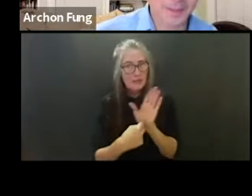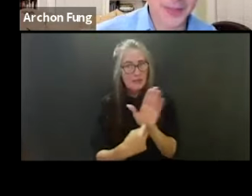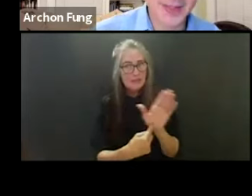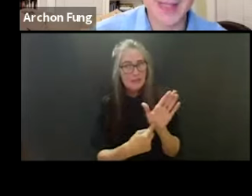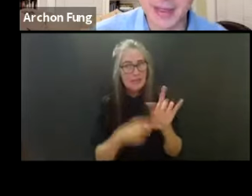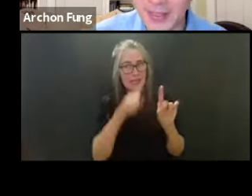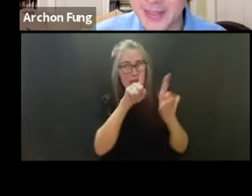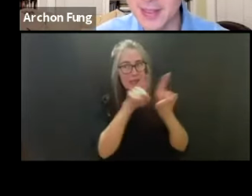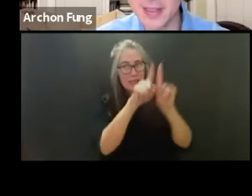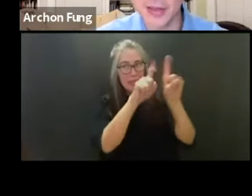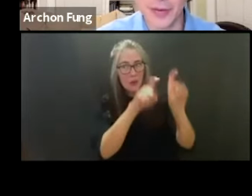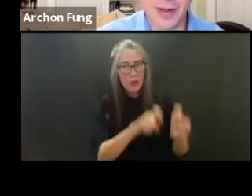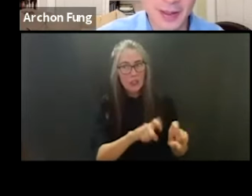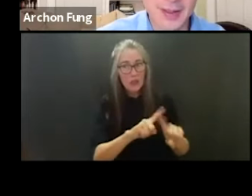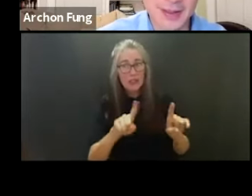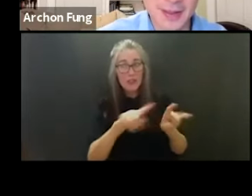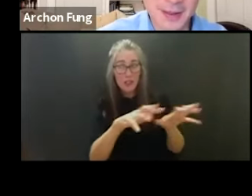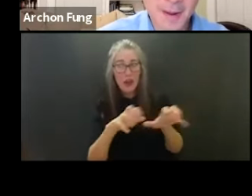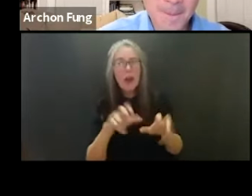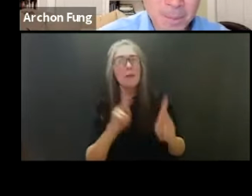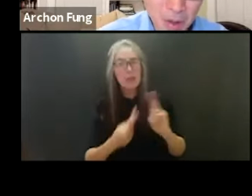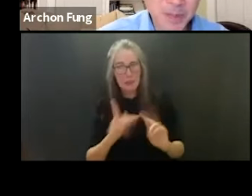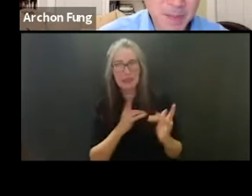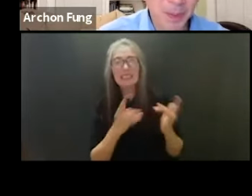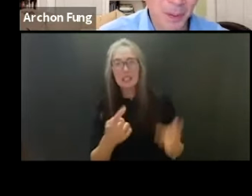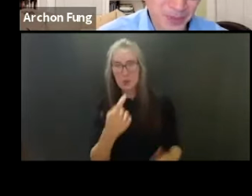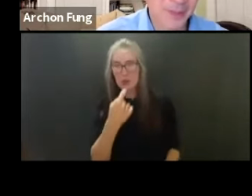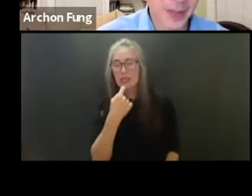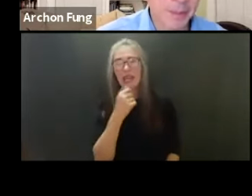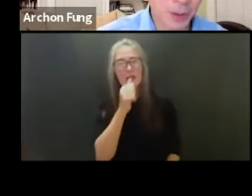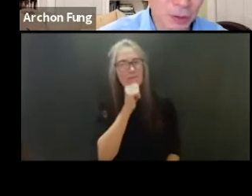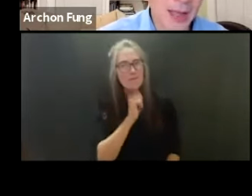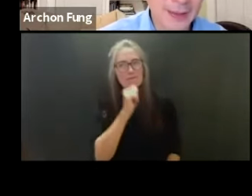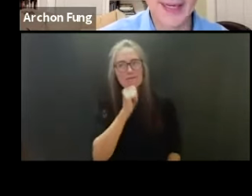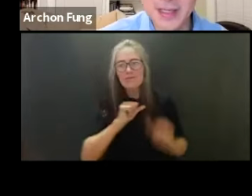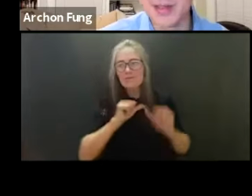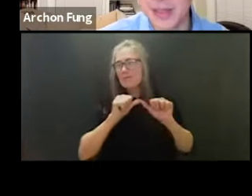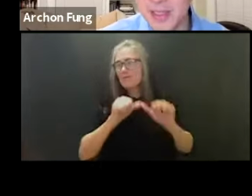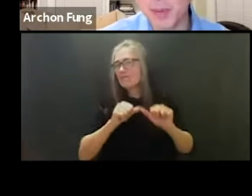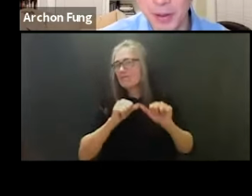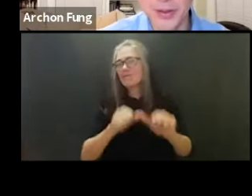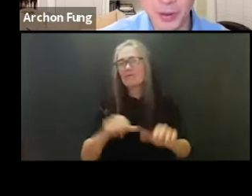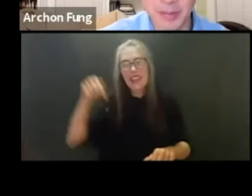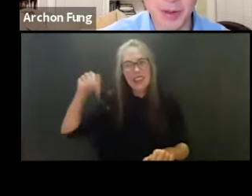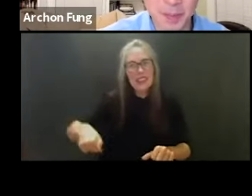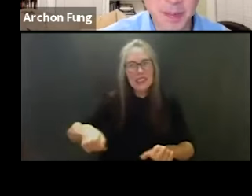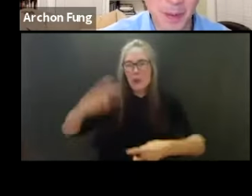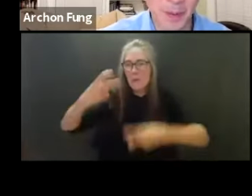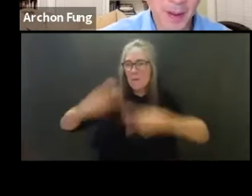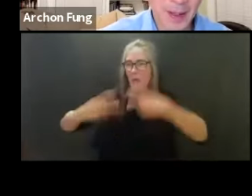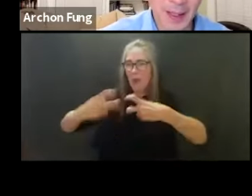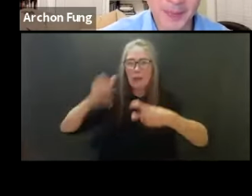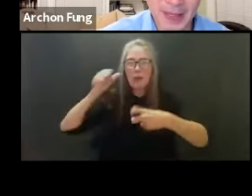this set of ideas to different audiences, most people, the plurality answer is purgatory. Most